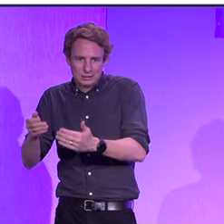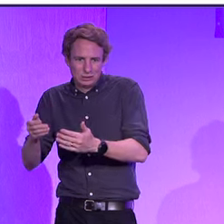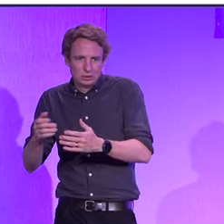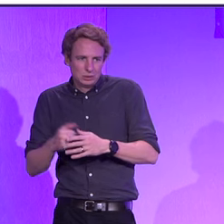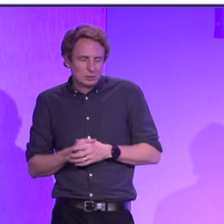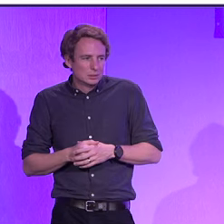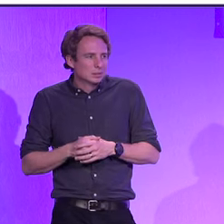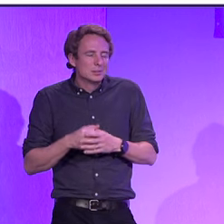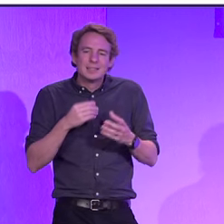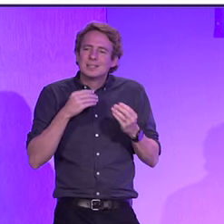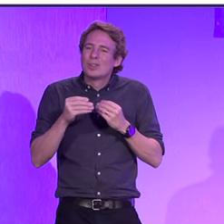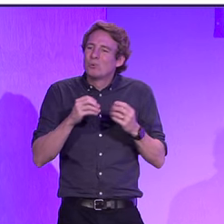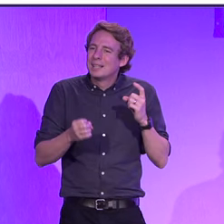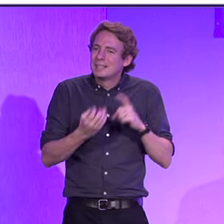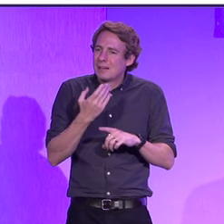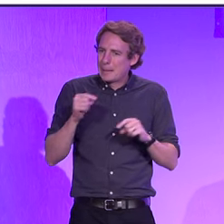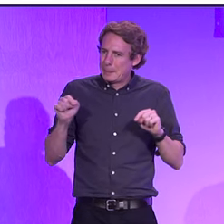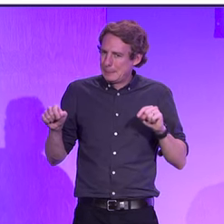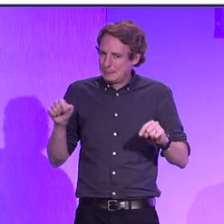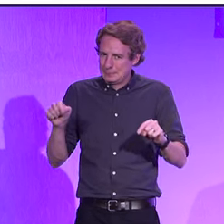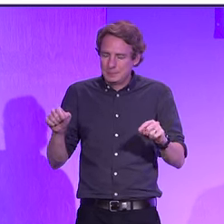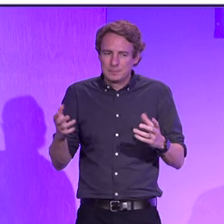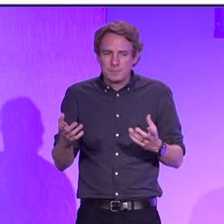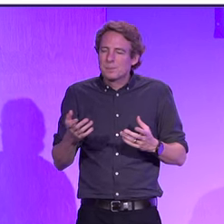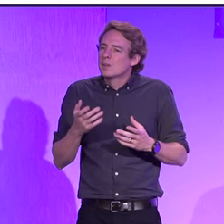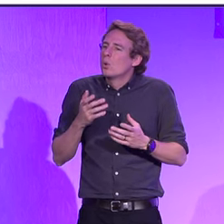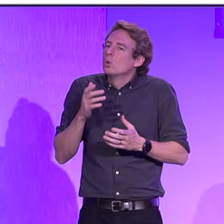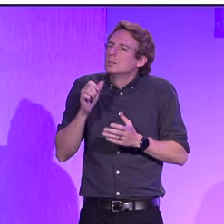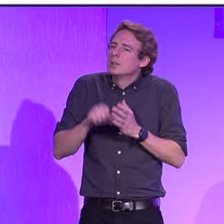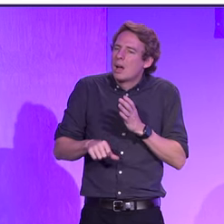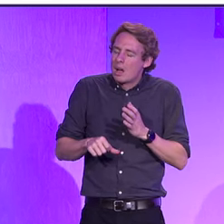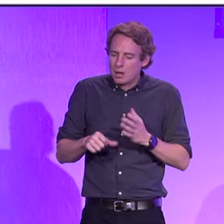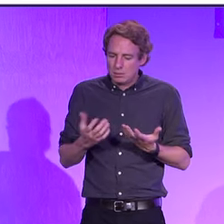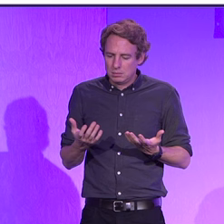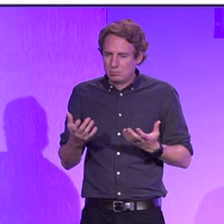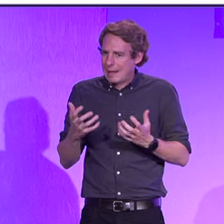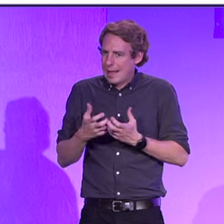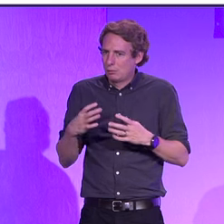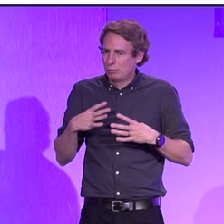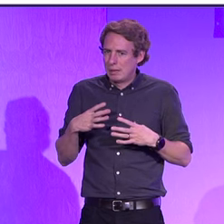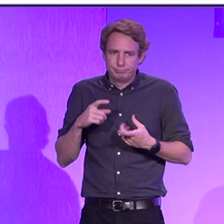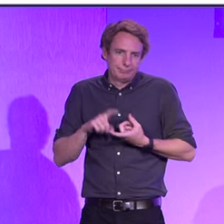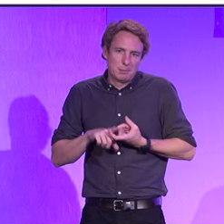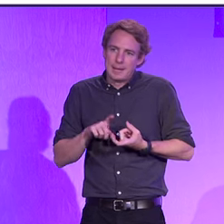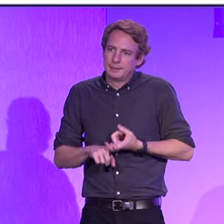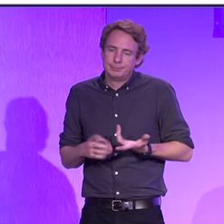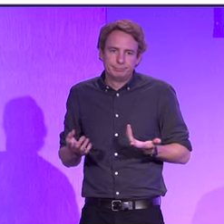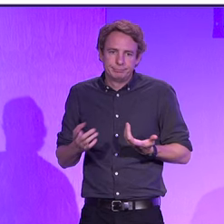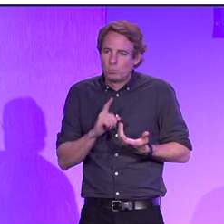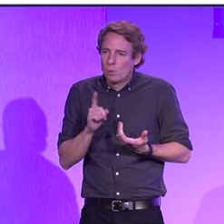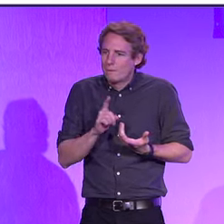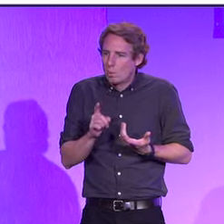development, the answer to most questions is, like, it begins with, it depends. You know, what are you building? Who is it for? What resources do you